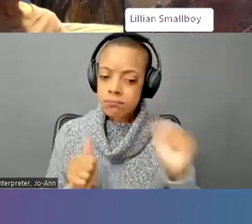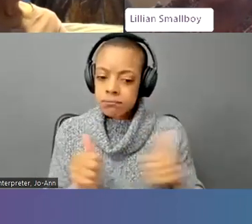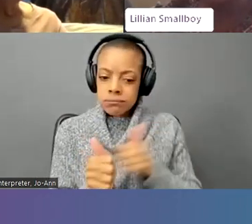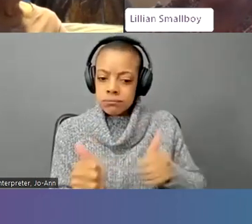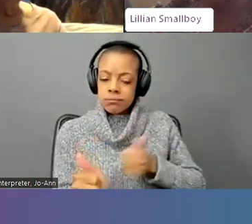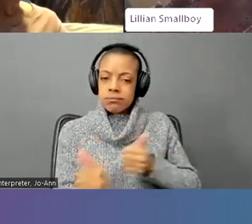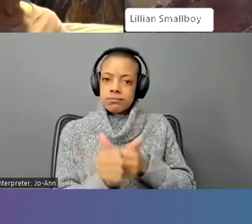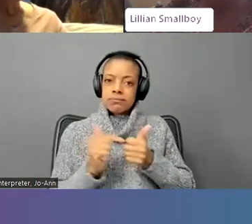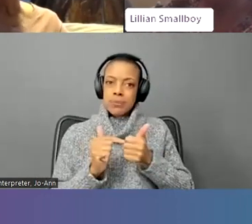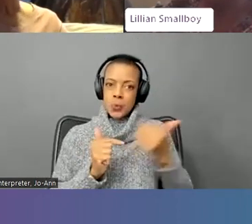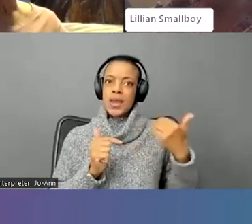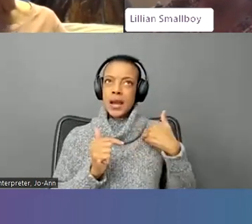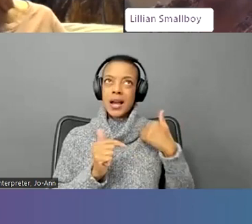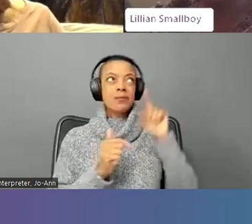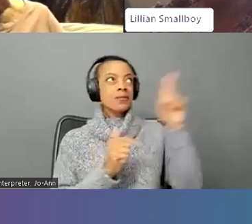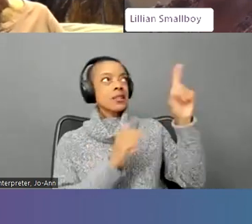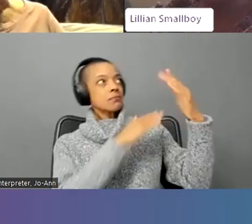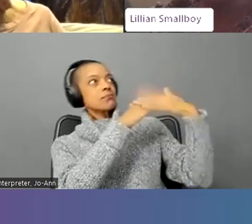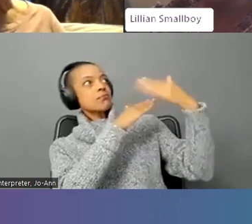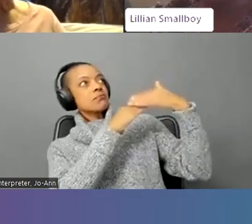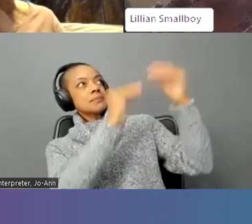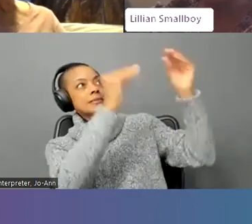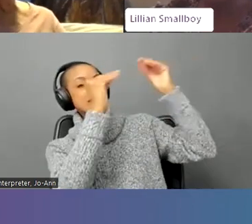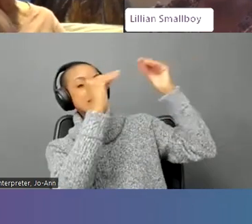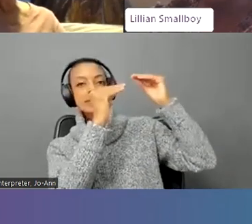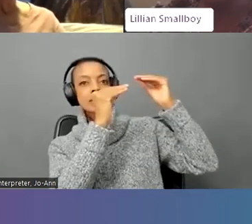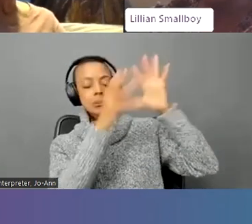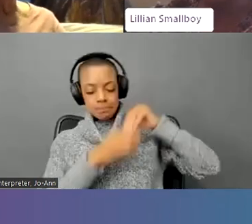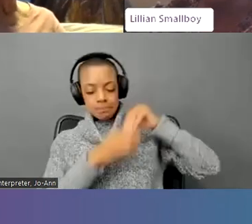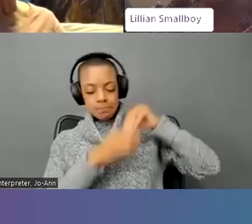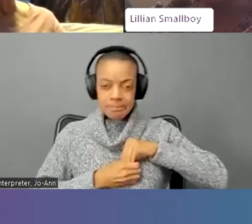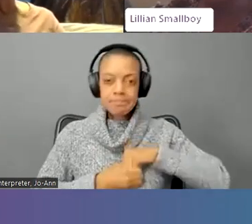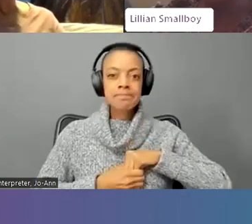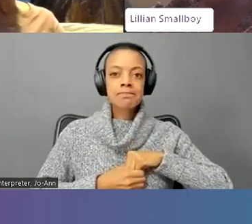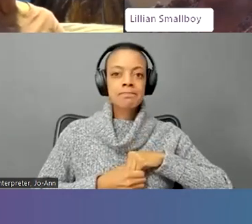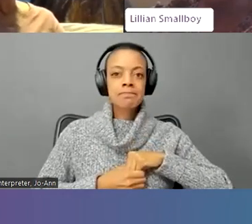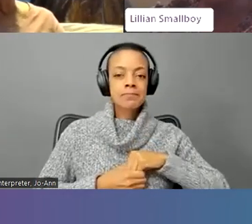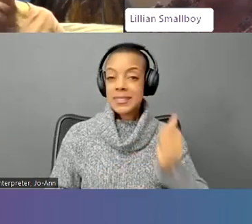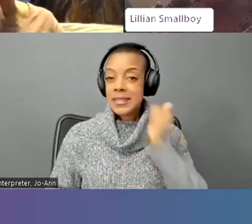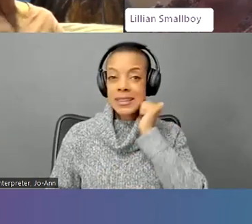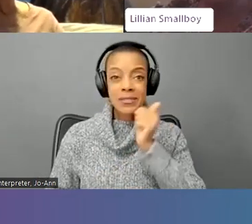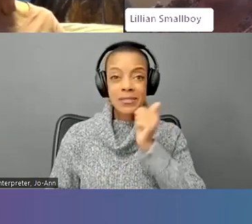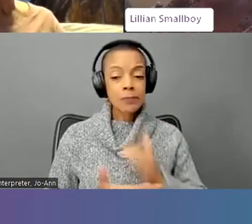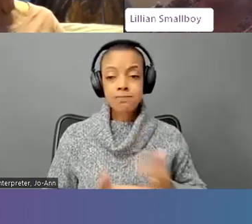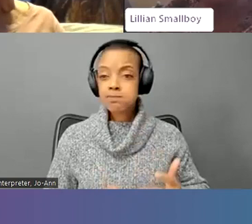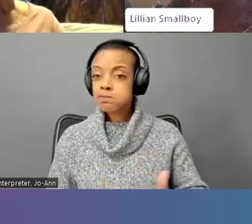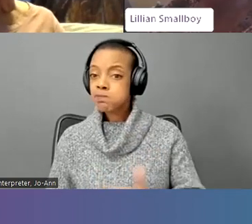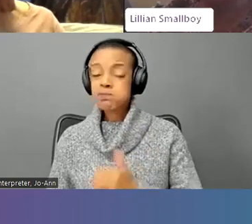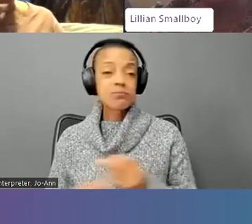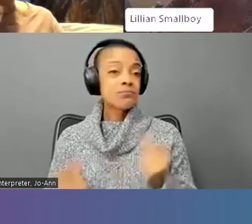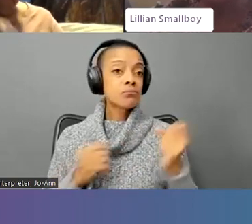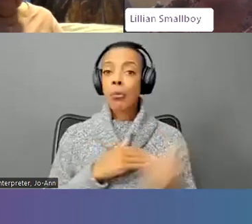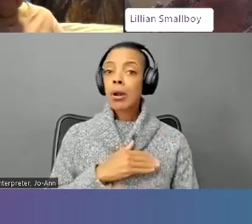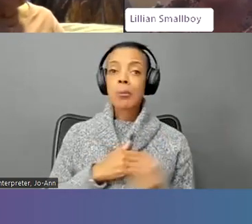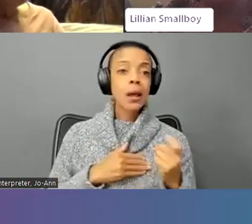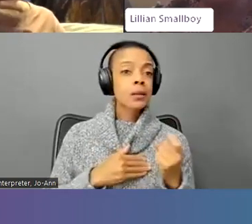balance. And so we gather those things every day, you know, without thinking. We breathe, you know,